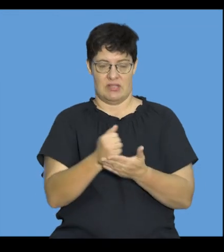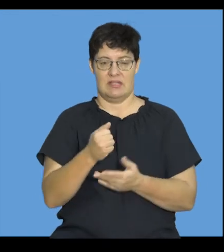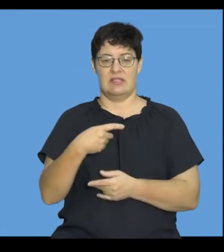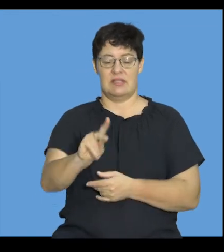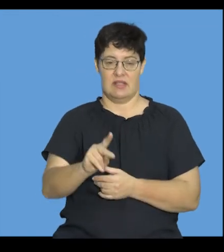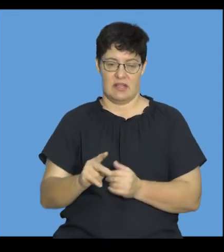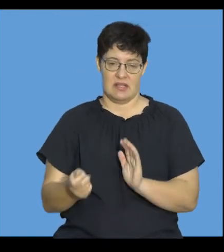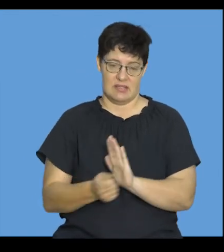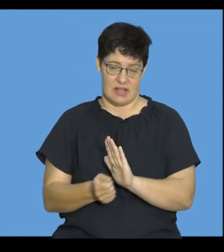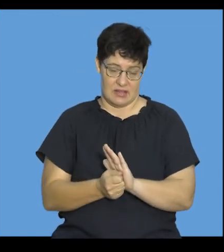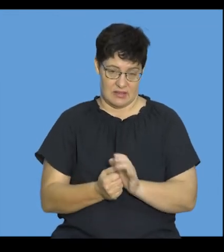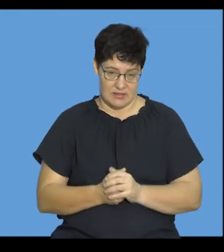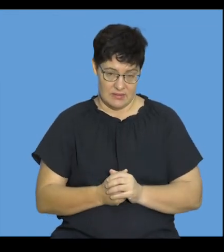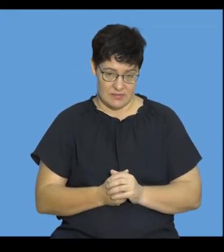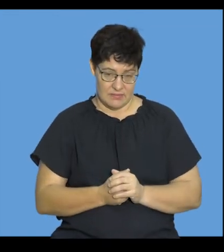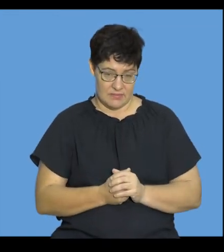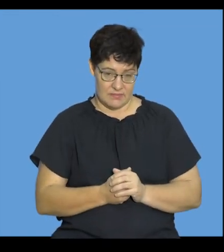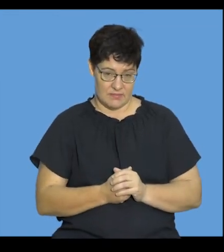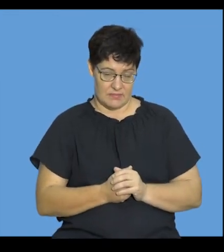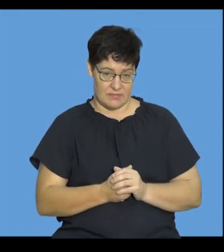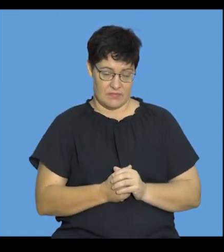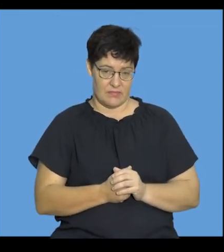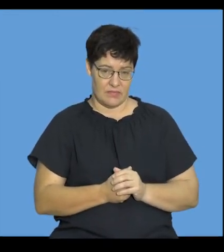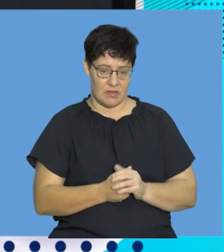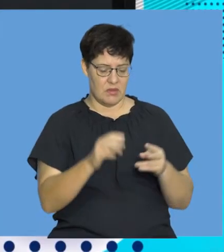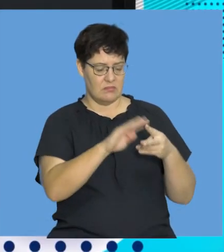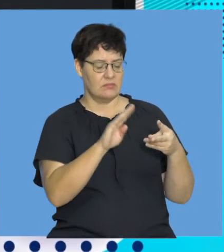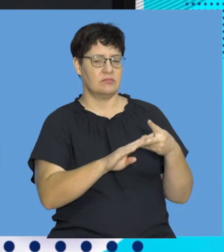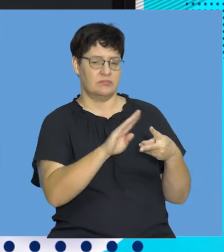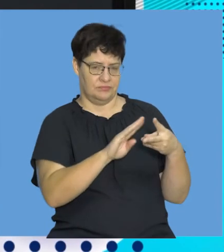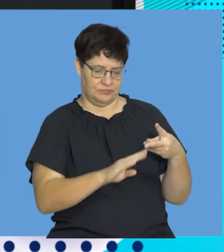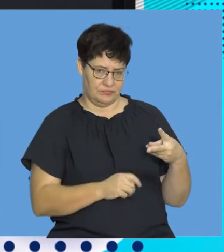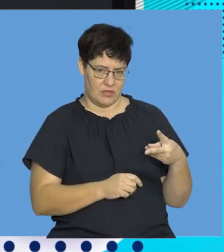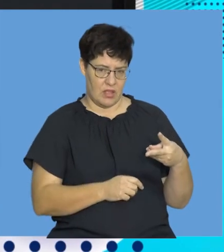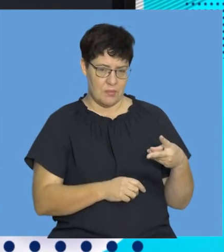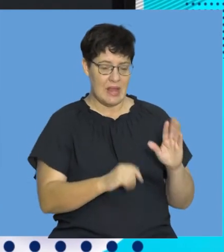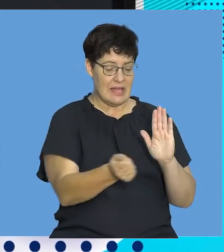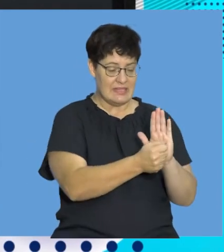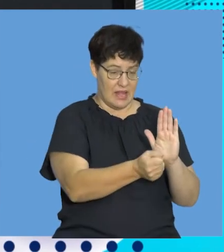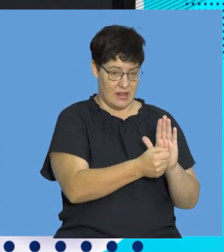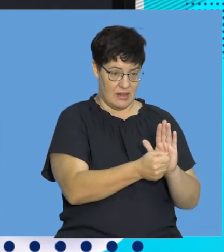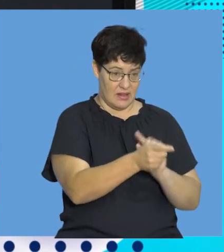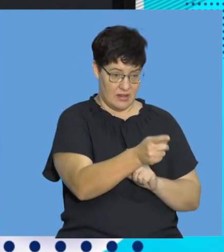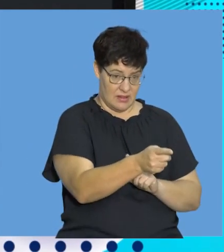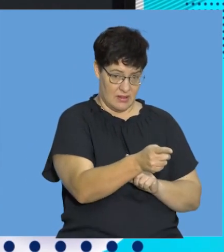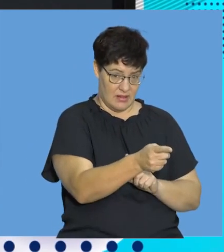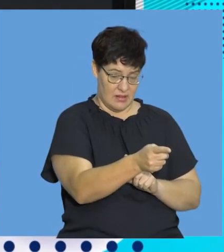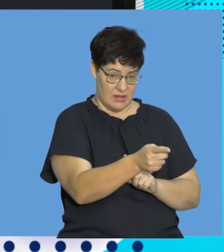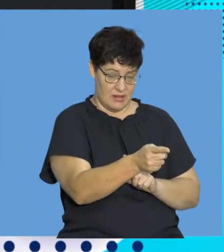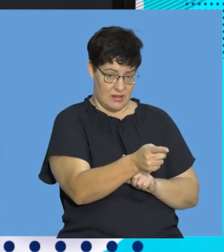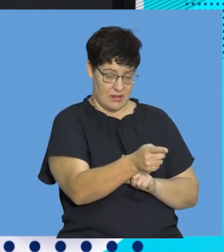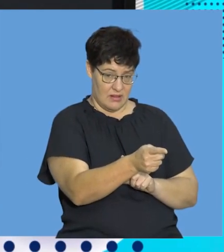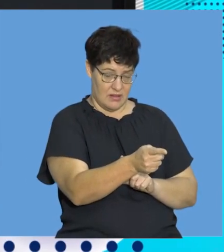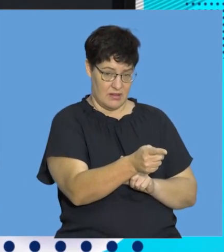credit sales. In other words, there are two components of your sales that you're looking at. The